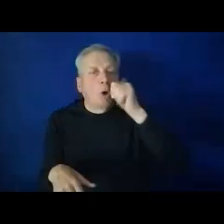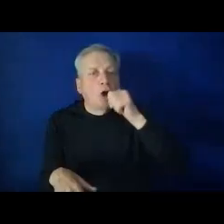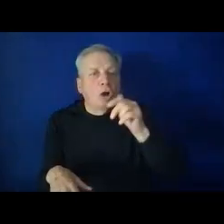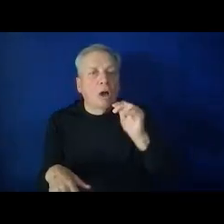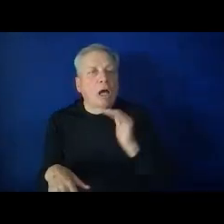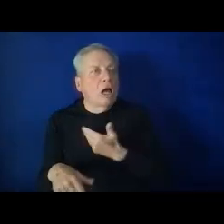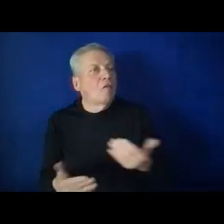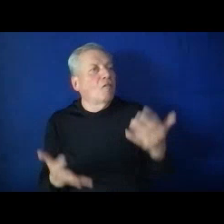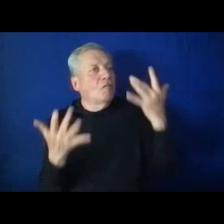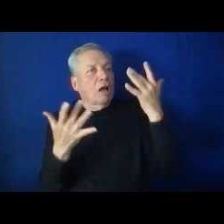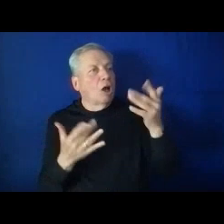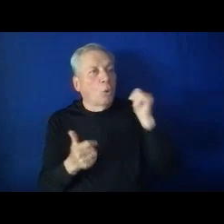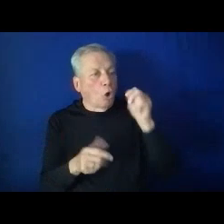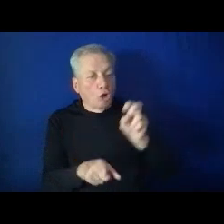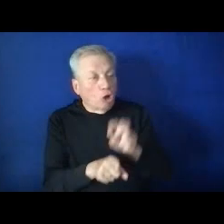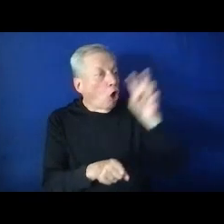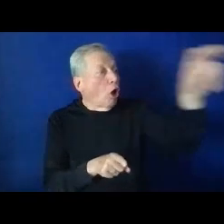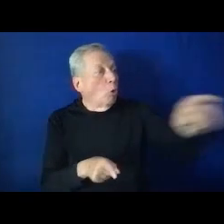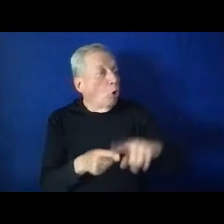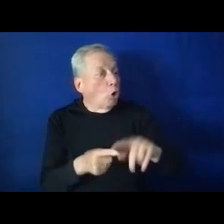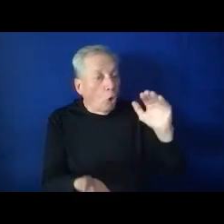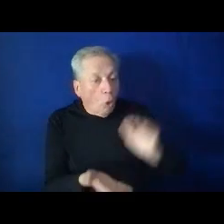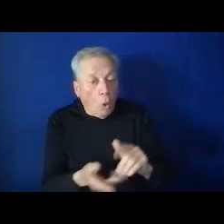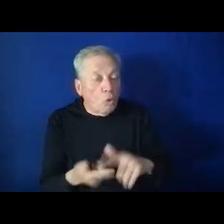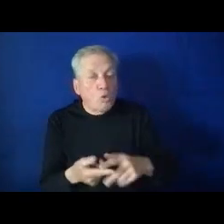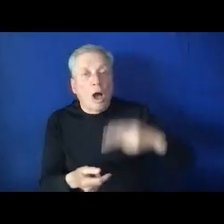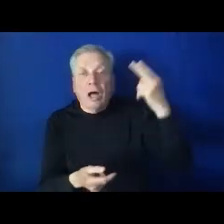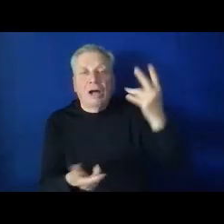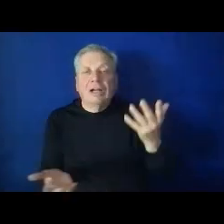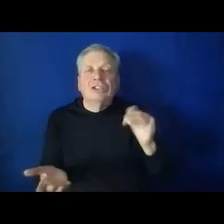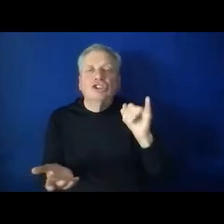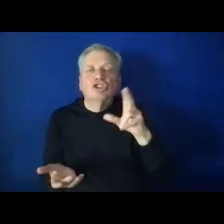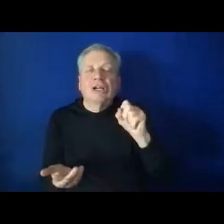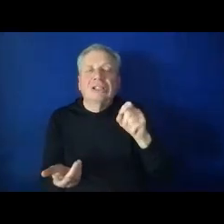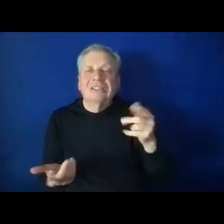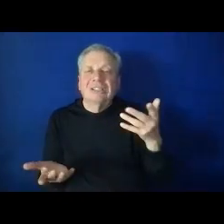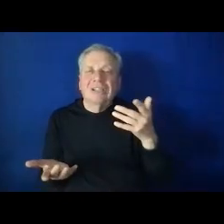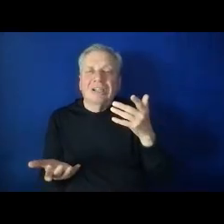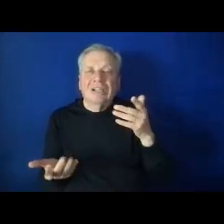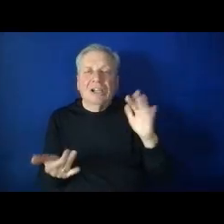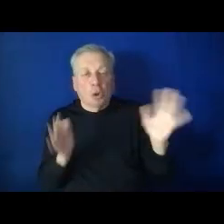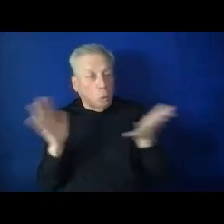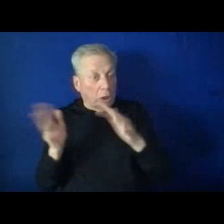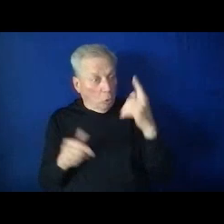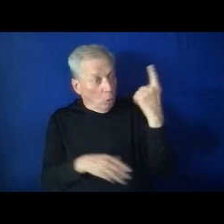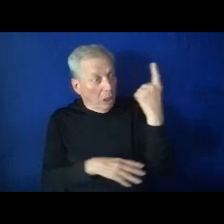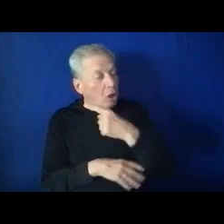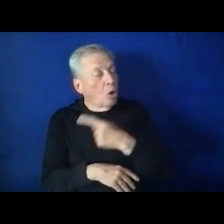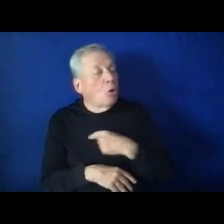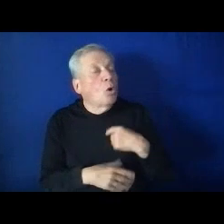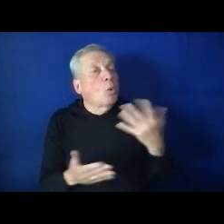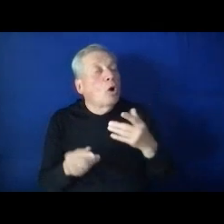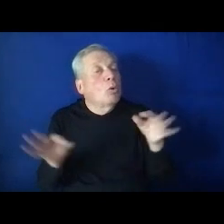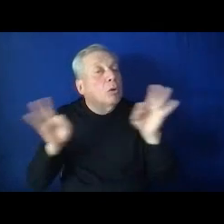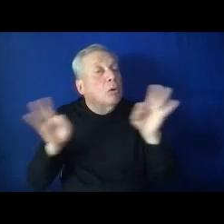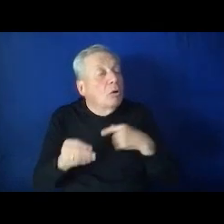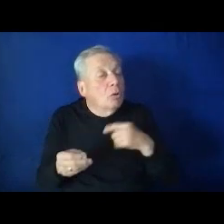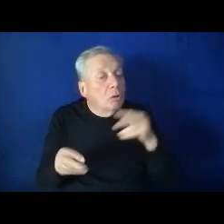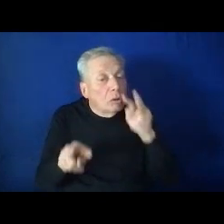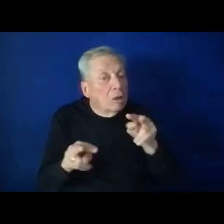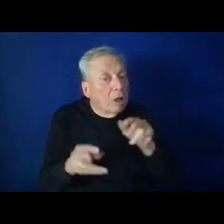danger is not going to jump from low to high or to very high just because it's hot, dry, and windy for one day. Because what we really key in on are those